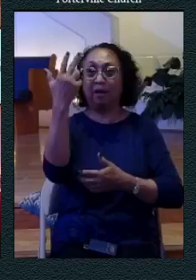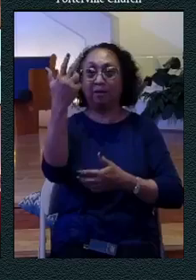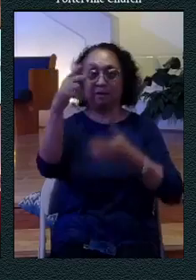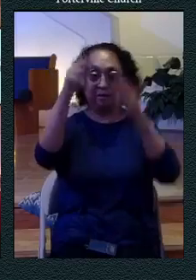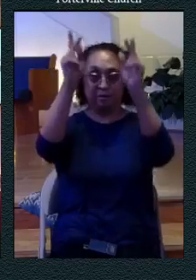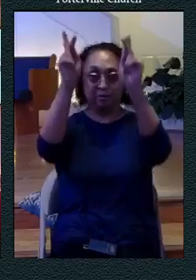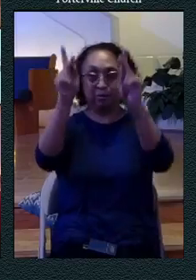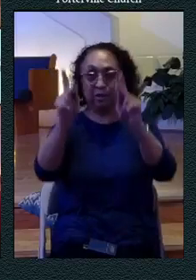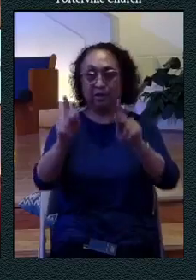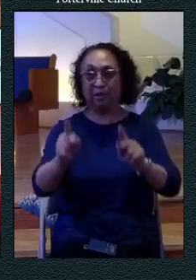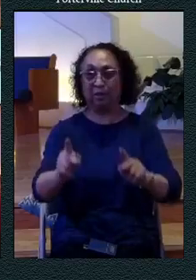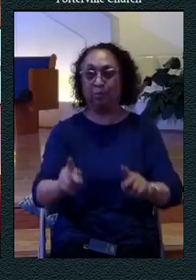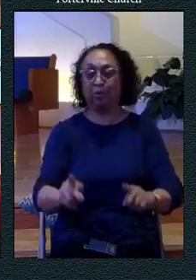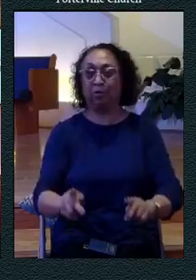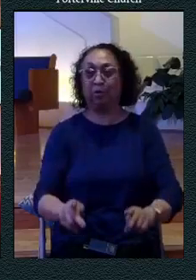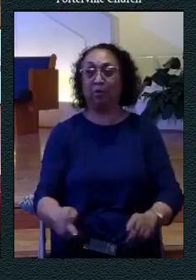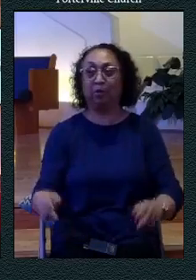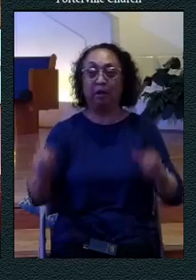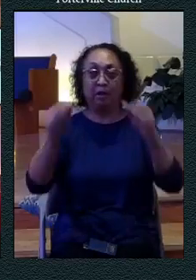God in three